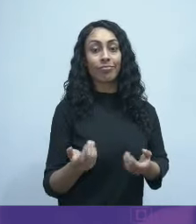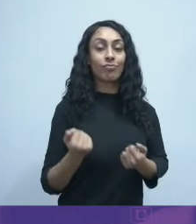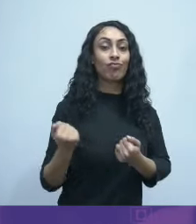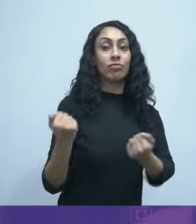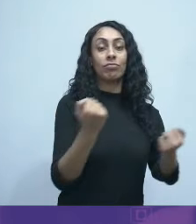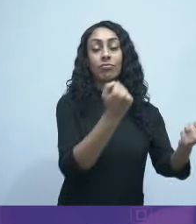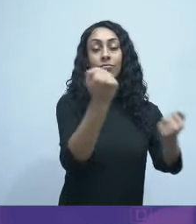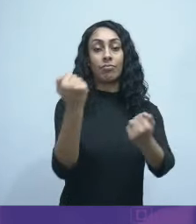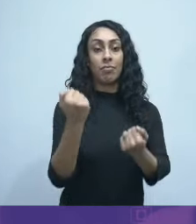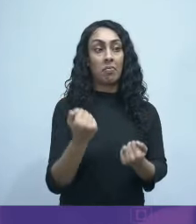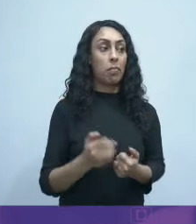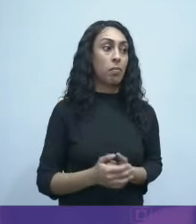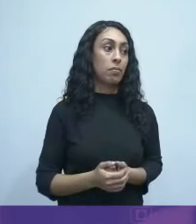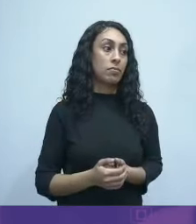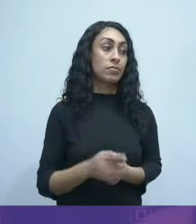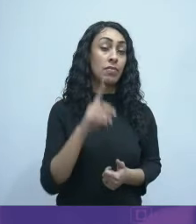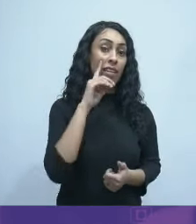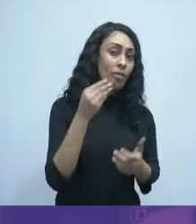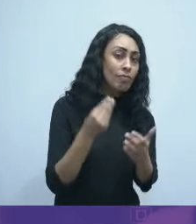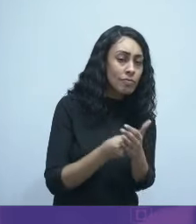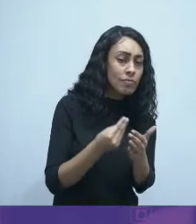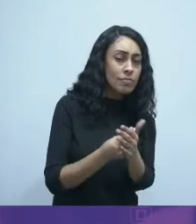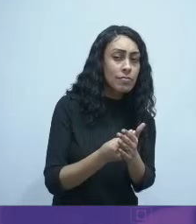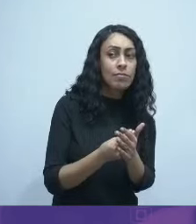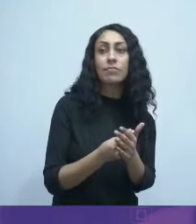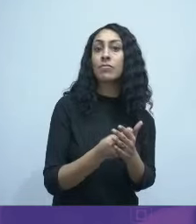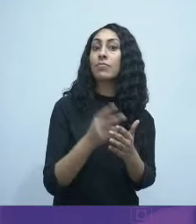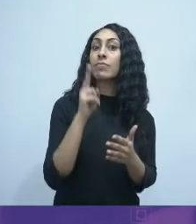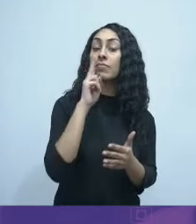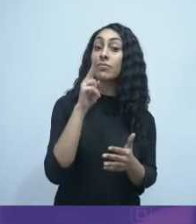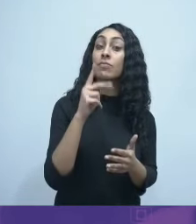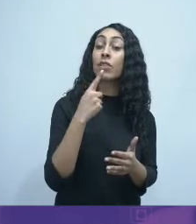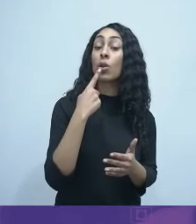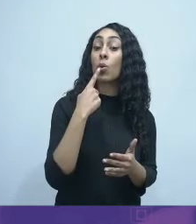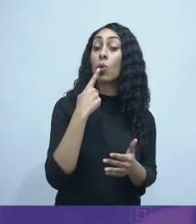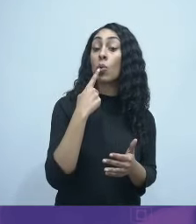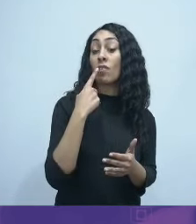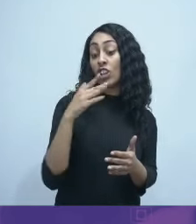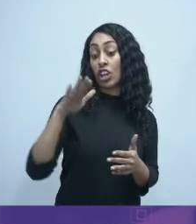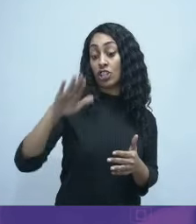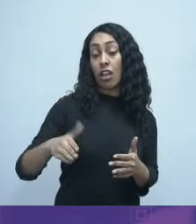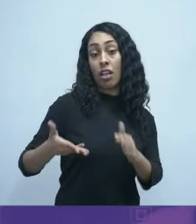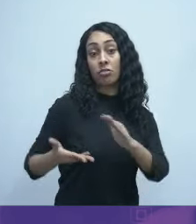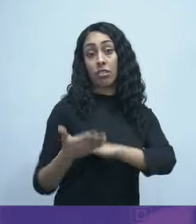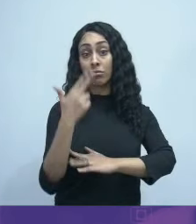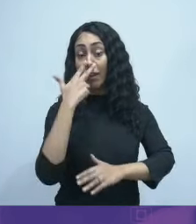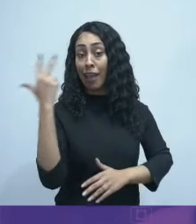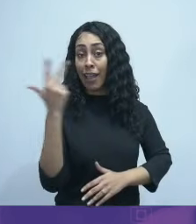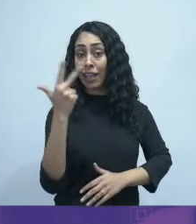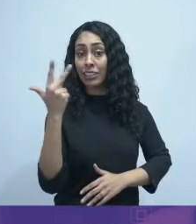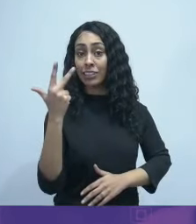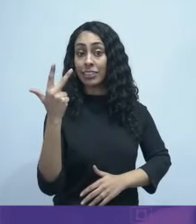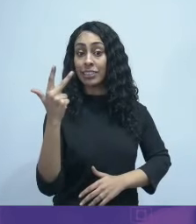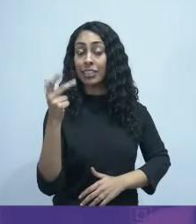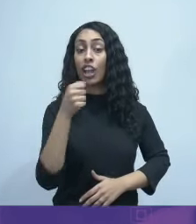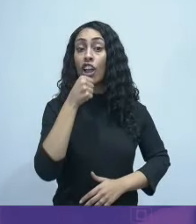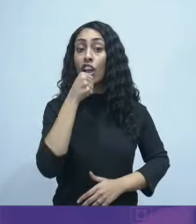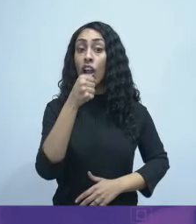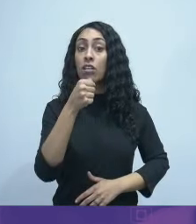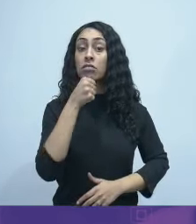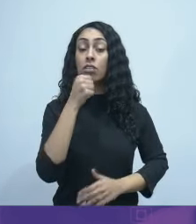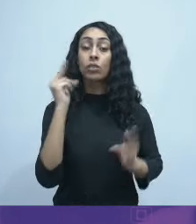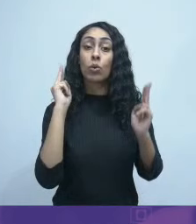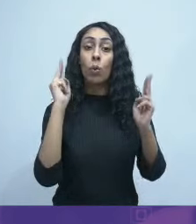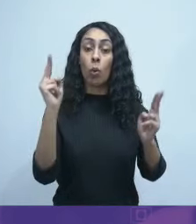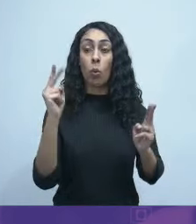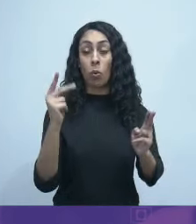round. But looking at pricing and how we do that, so at BSL we do Kids for a Quid, for example, to try and make the concert hall a bit more accessible for our main